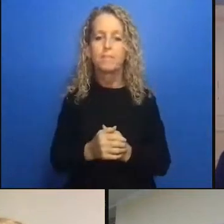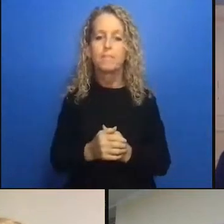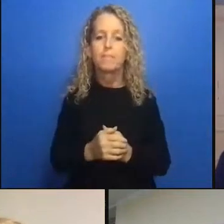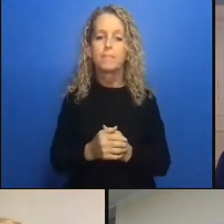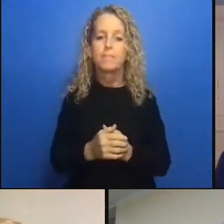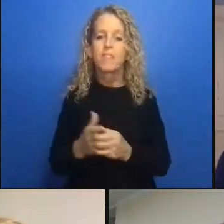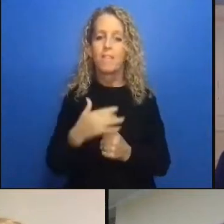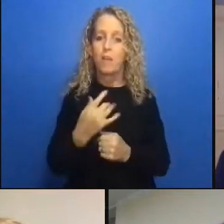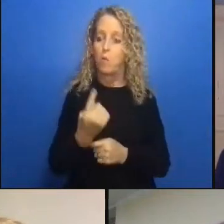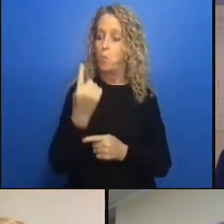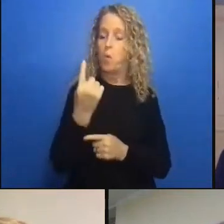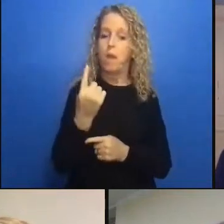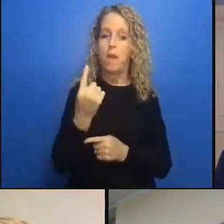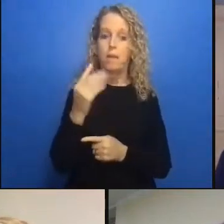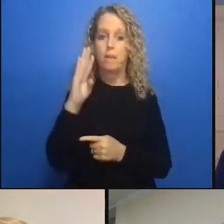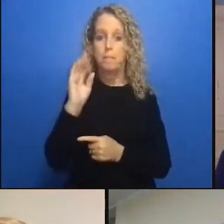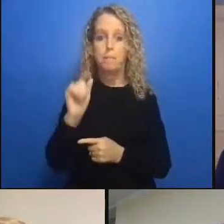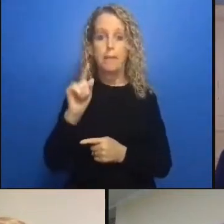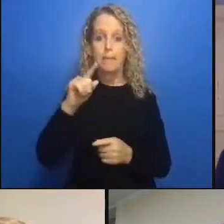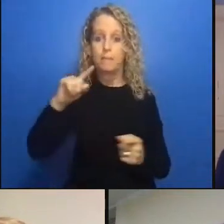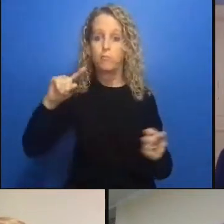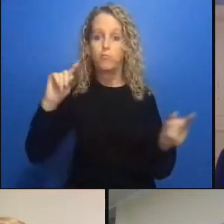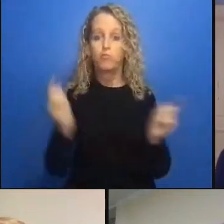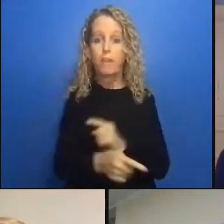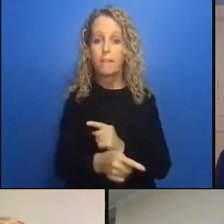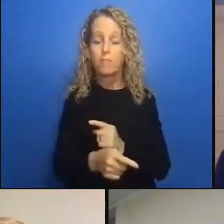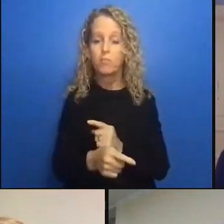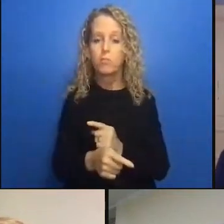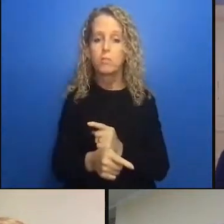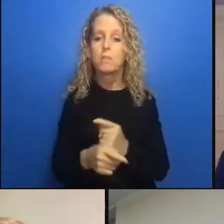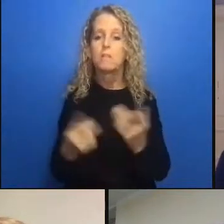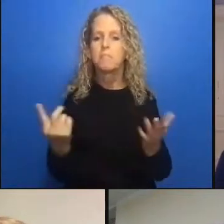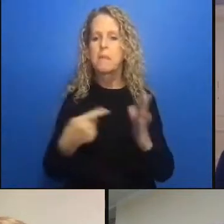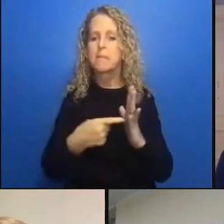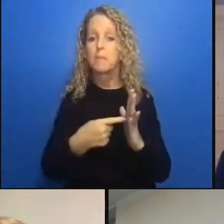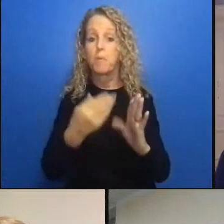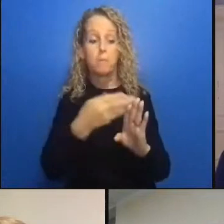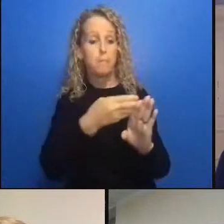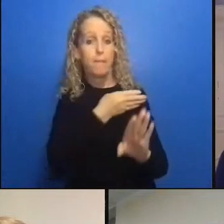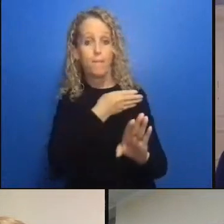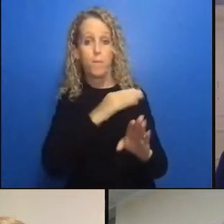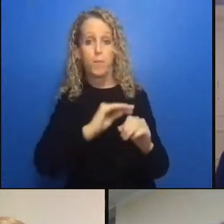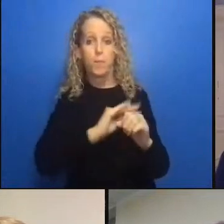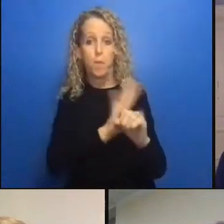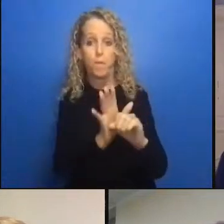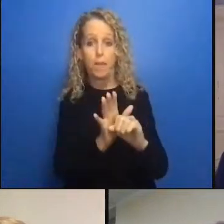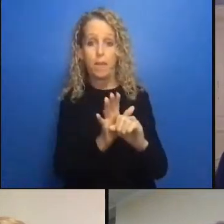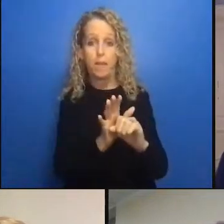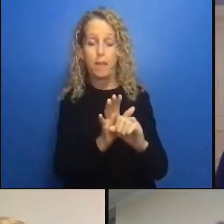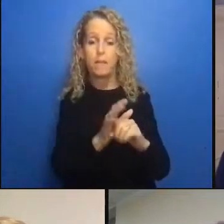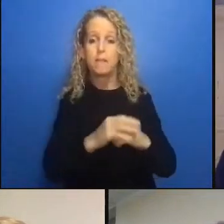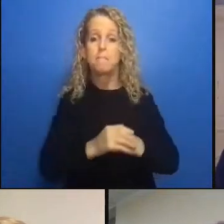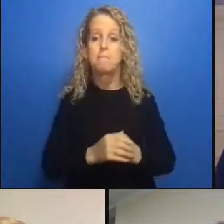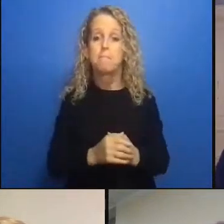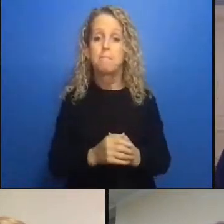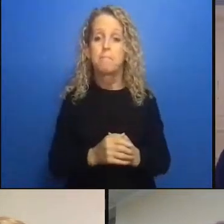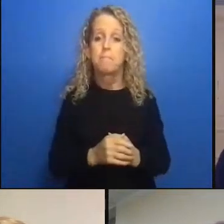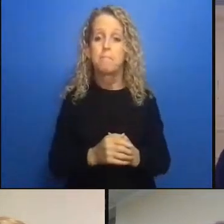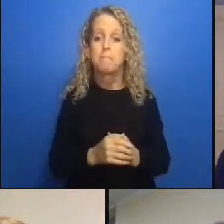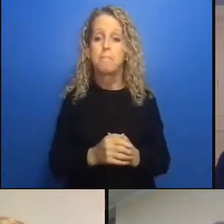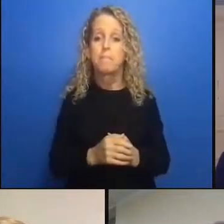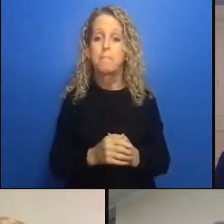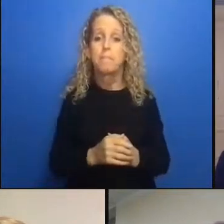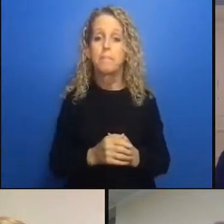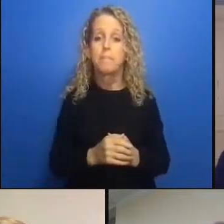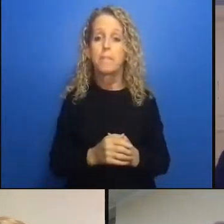changed, I think, a little bit is, you know, pre-COVID, what was, you know, an instructor or professor might go off and design